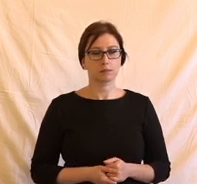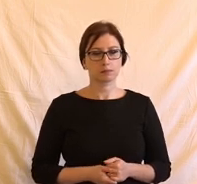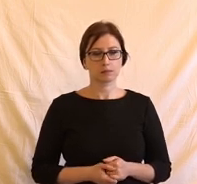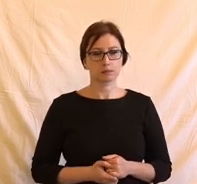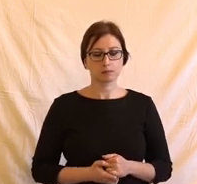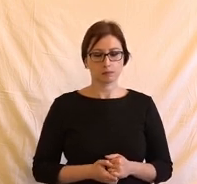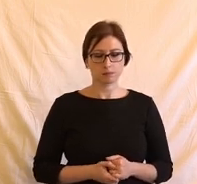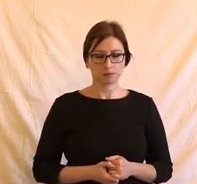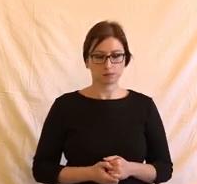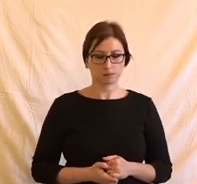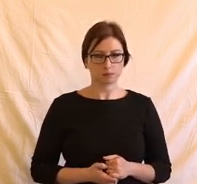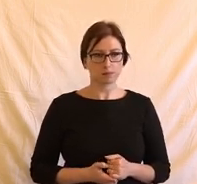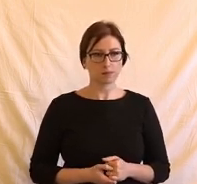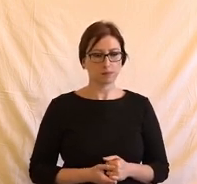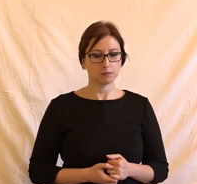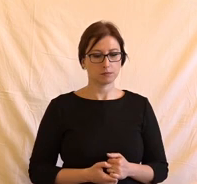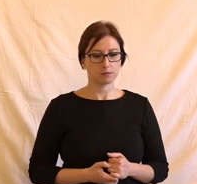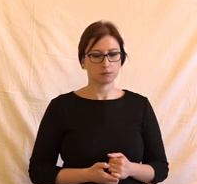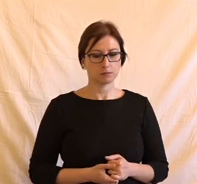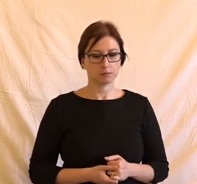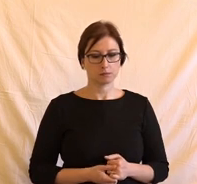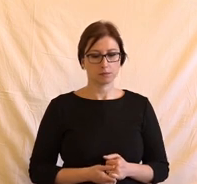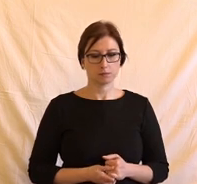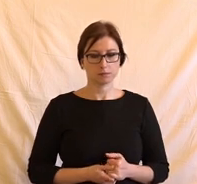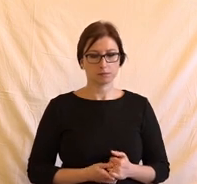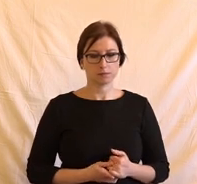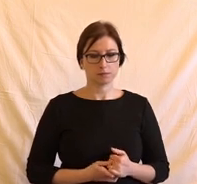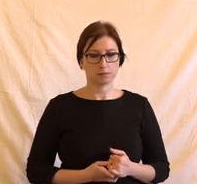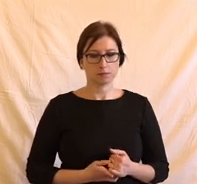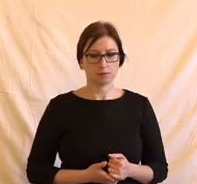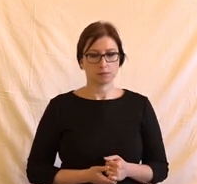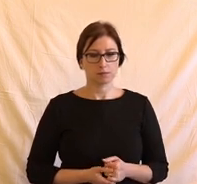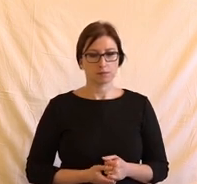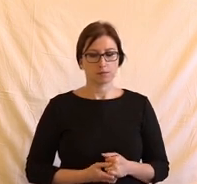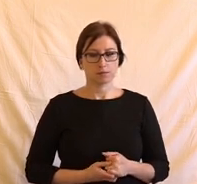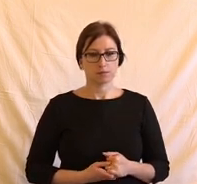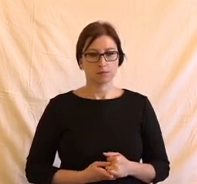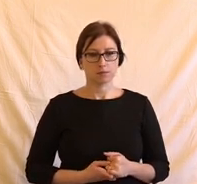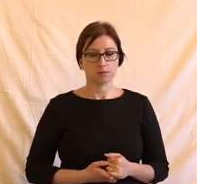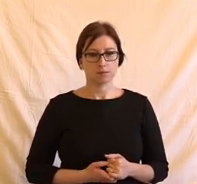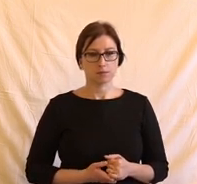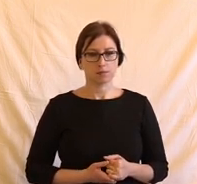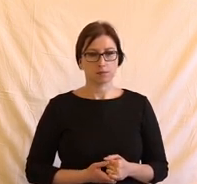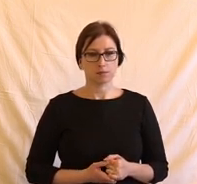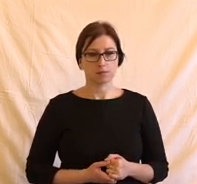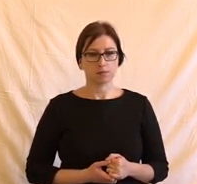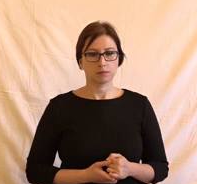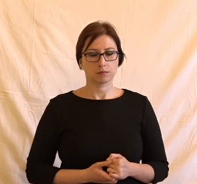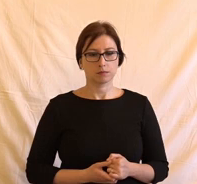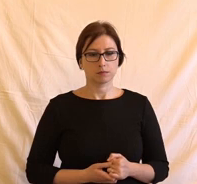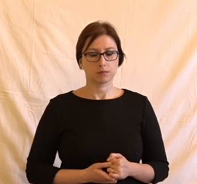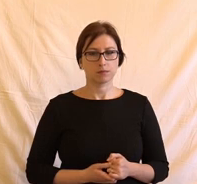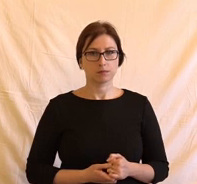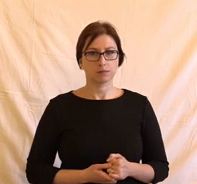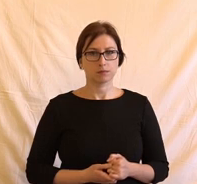the respect for privacy. We need to have systems that not only sees privacy as an afterthought,